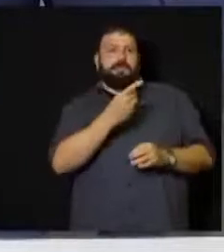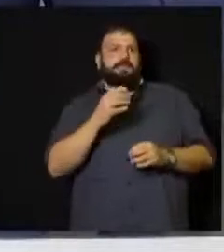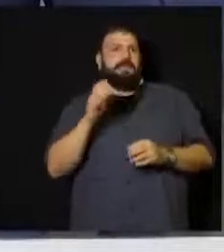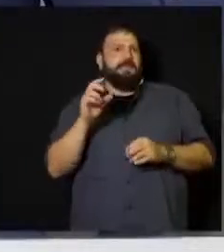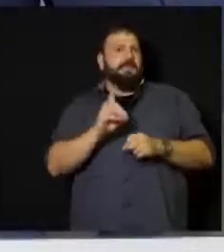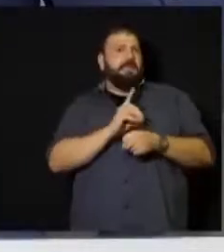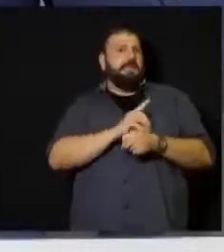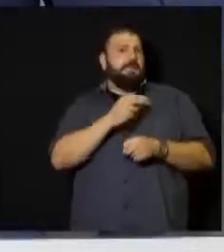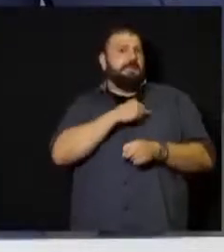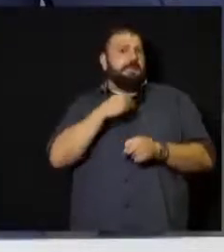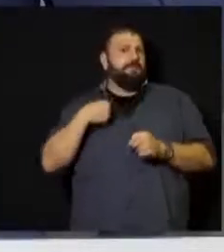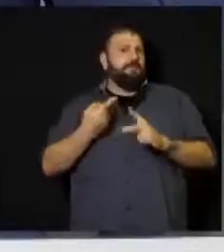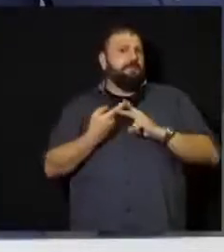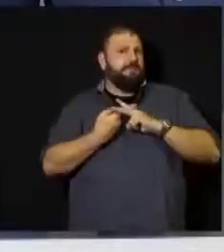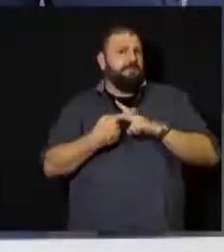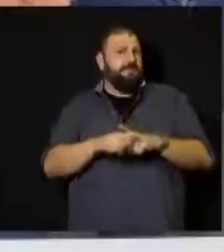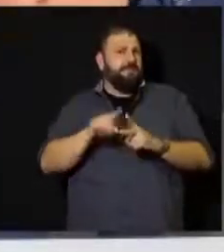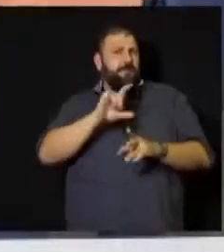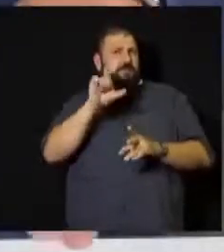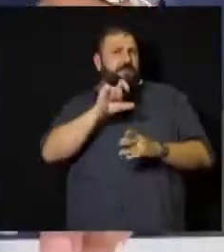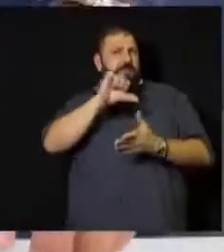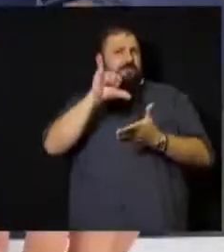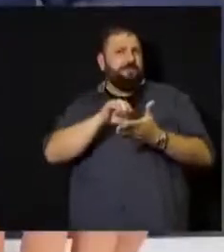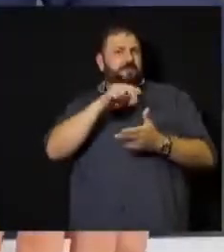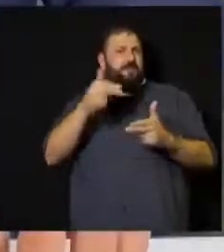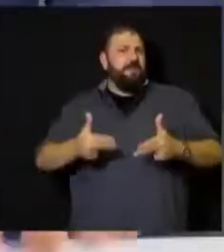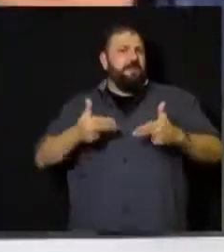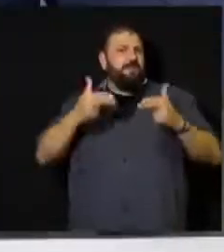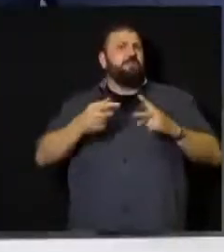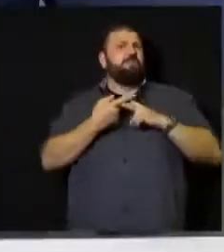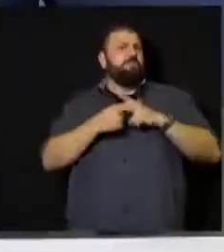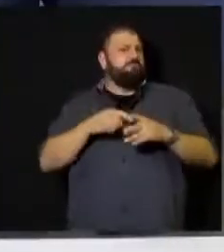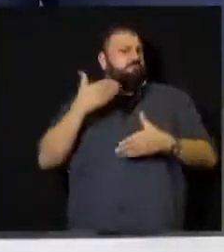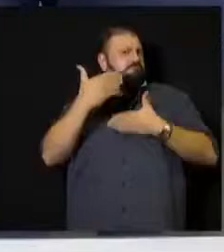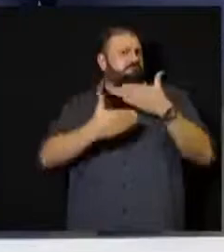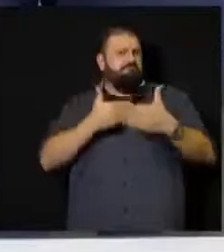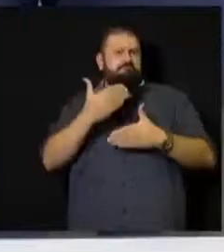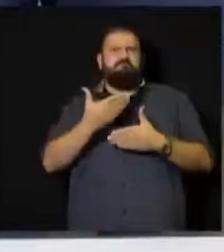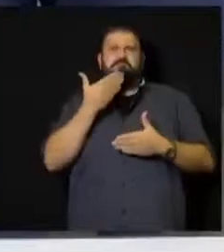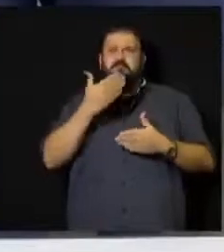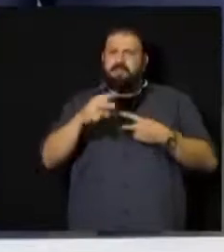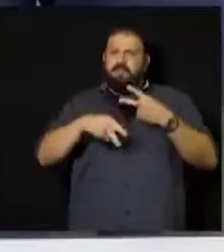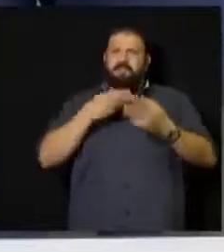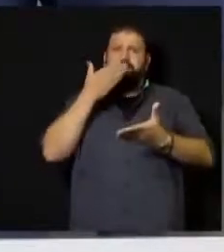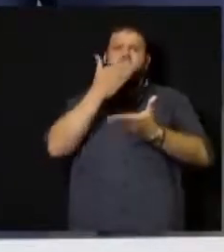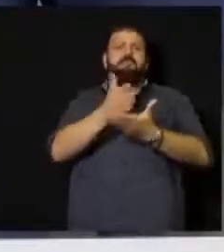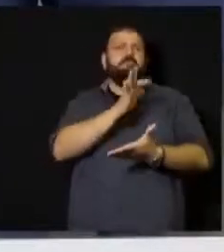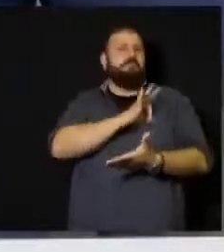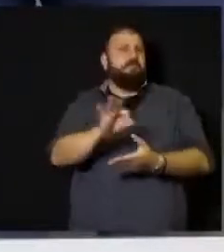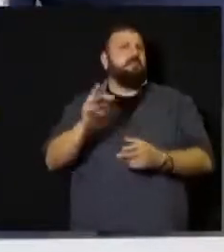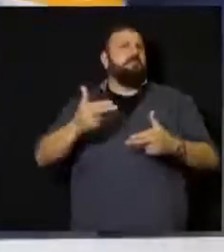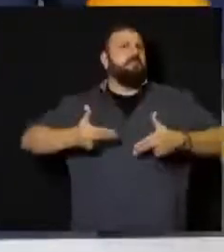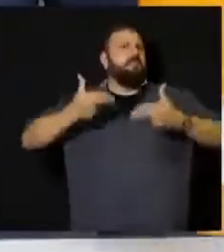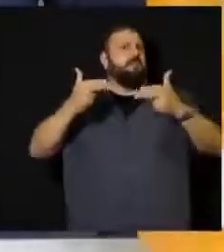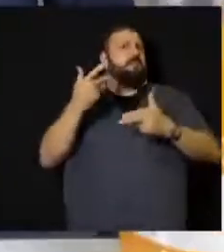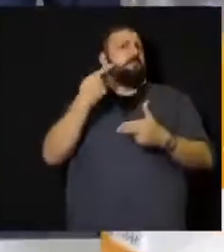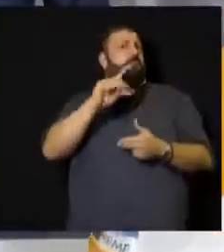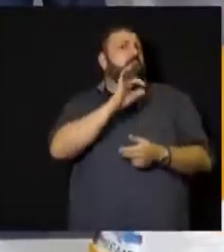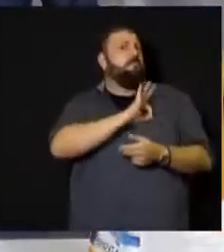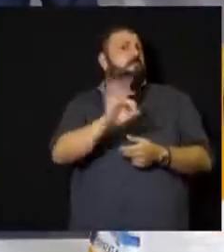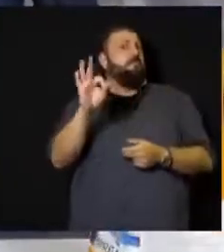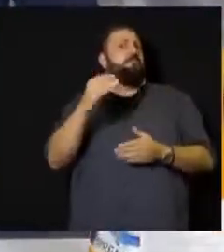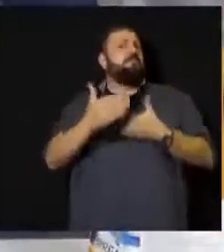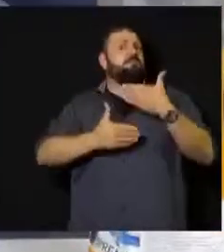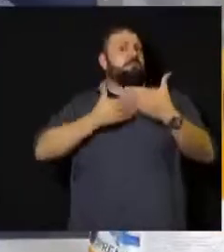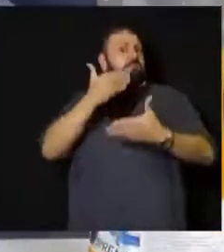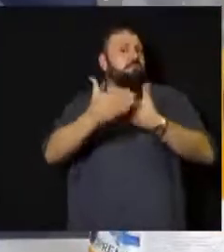about. Since the beginning, we began with the business center. At the beginning, we would go to a place and then we were able to open our own. But after